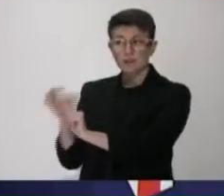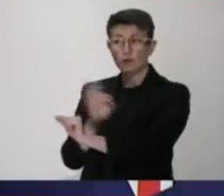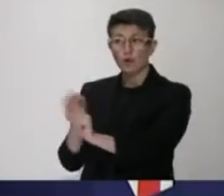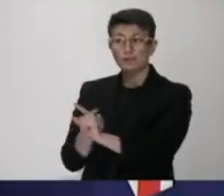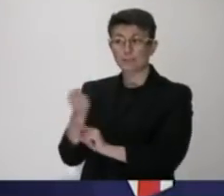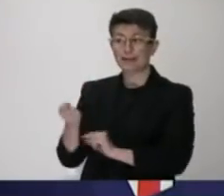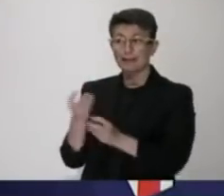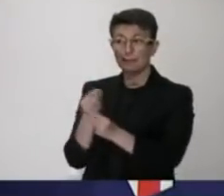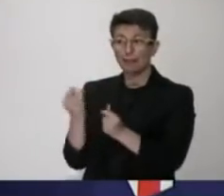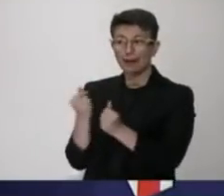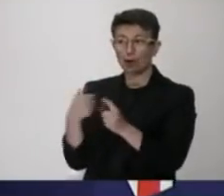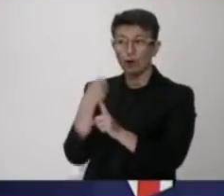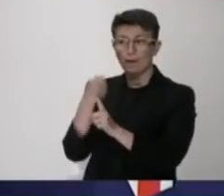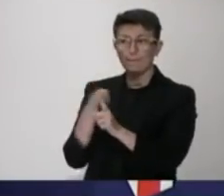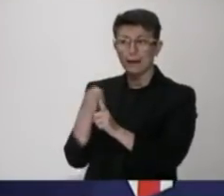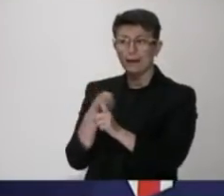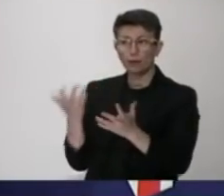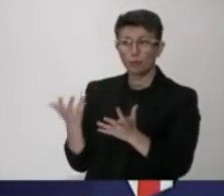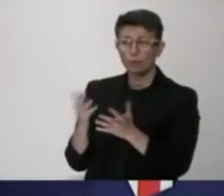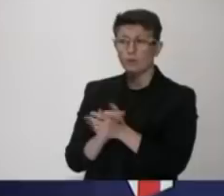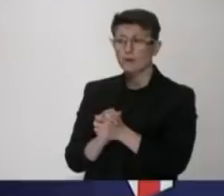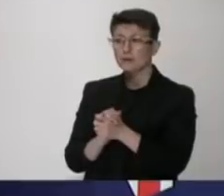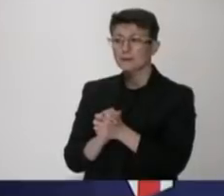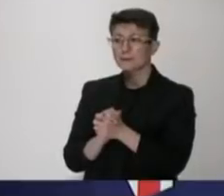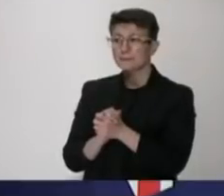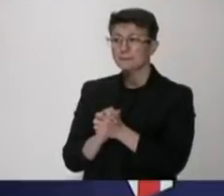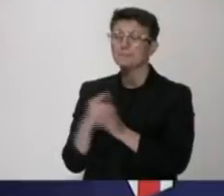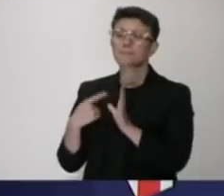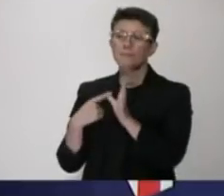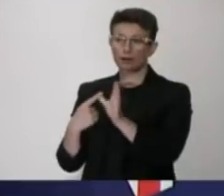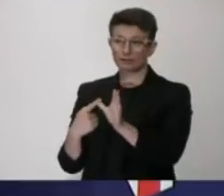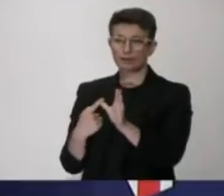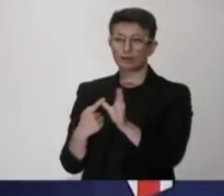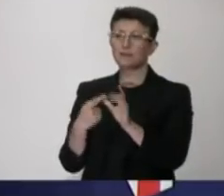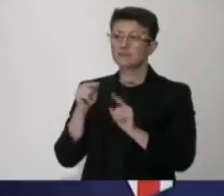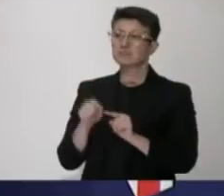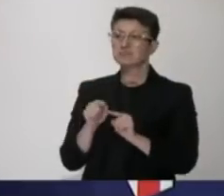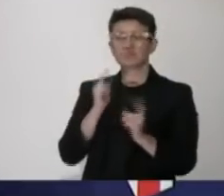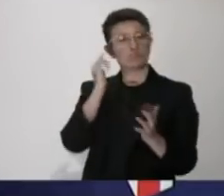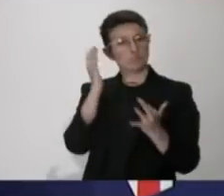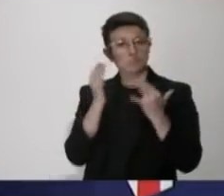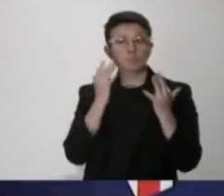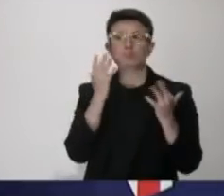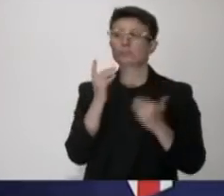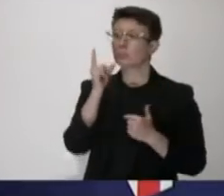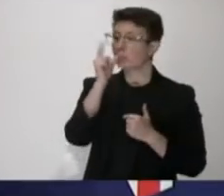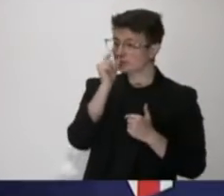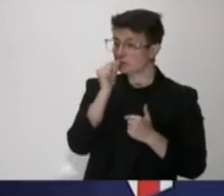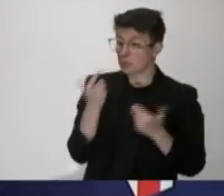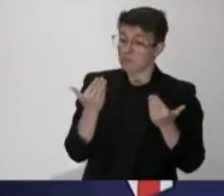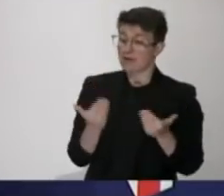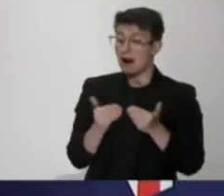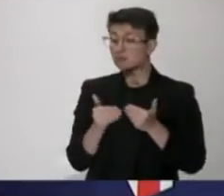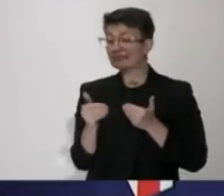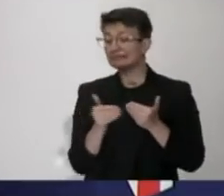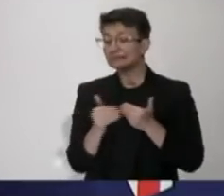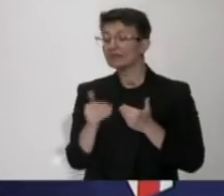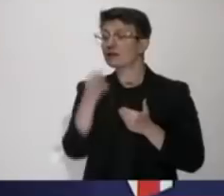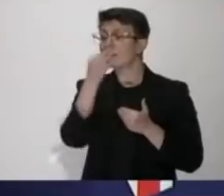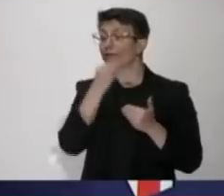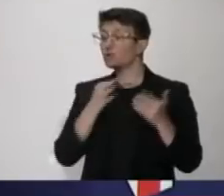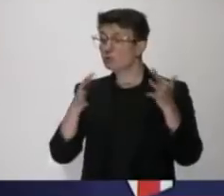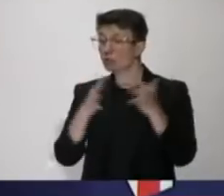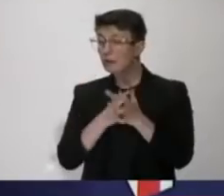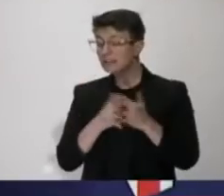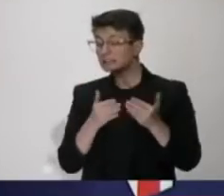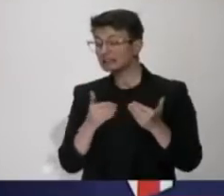an announcement made by the Labor Party. While we are now in this period of time where we will be here for a couple of weeks, I don't think